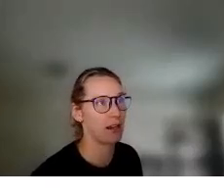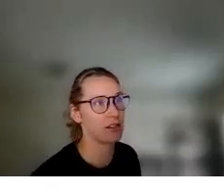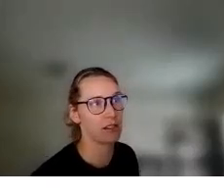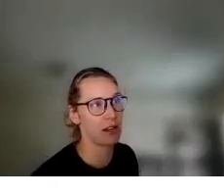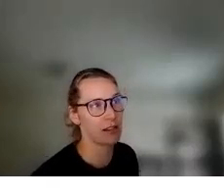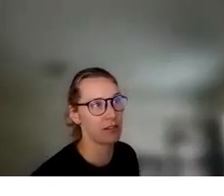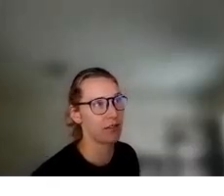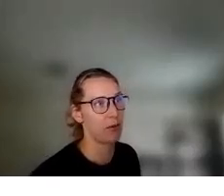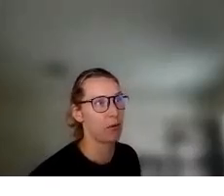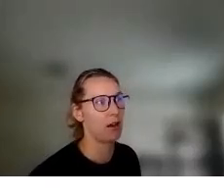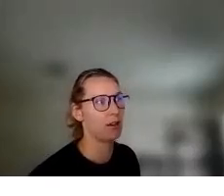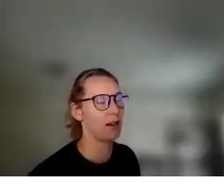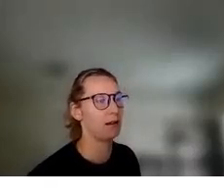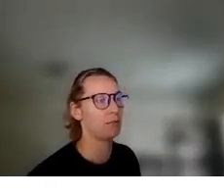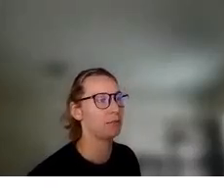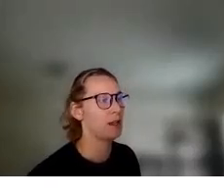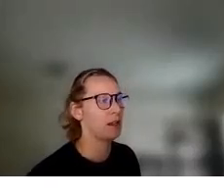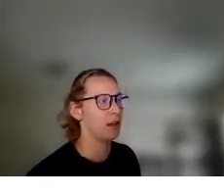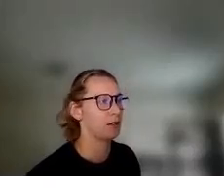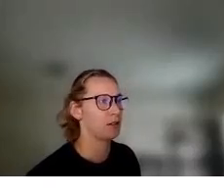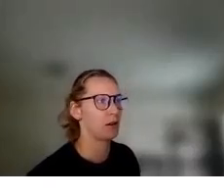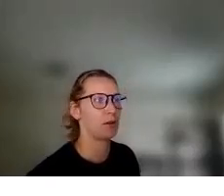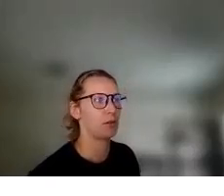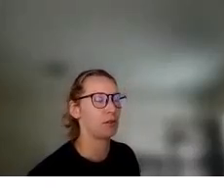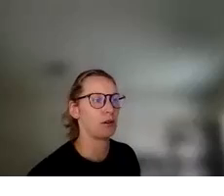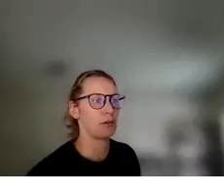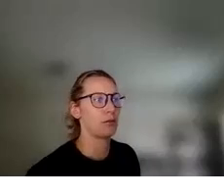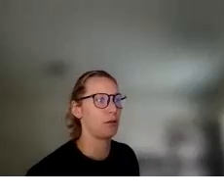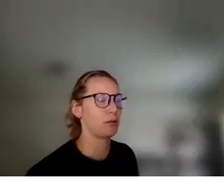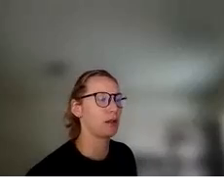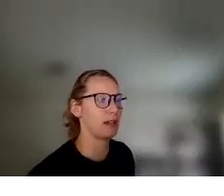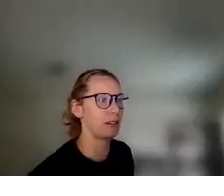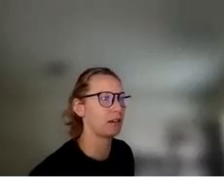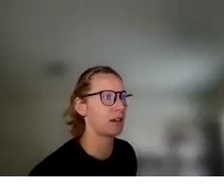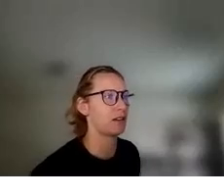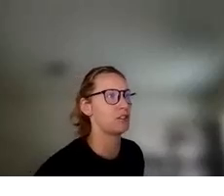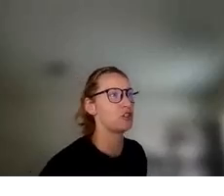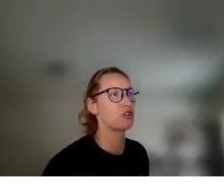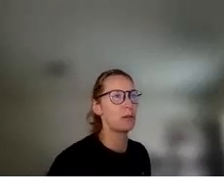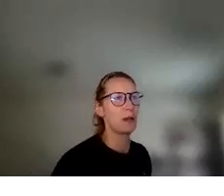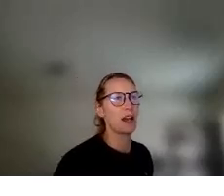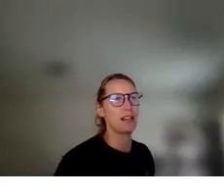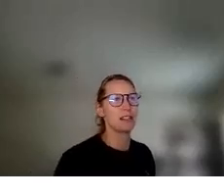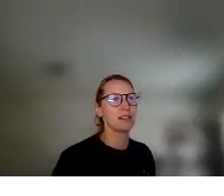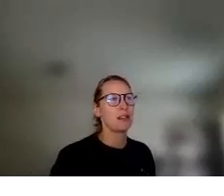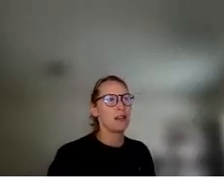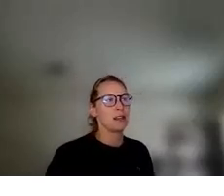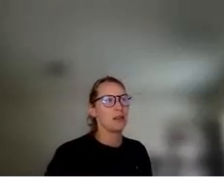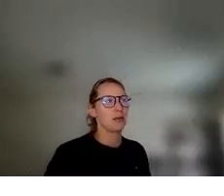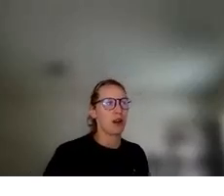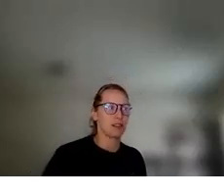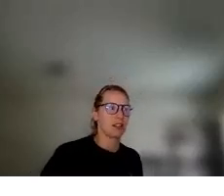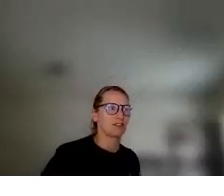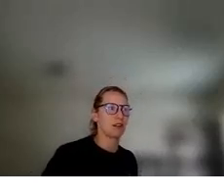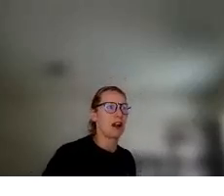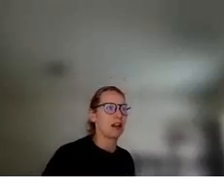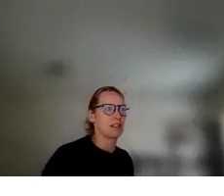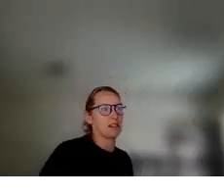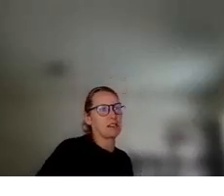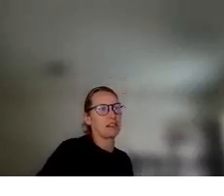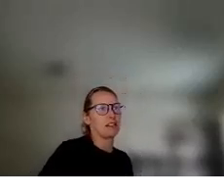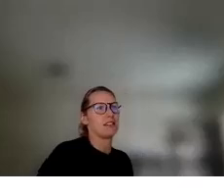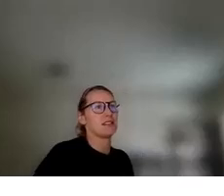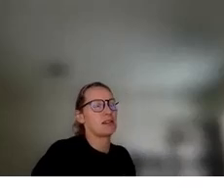CDOS or IHSS if they want. And so, it really kind of streamlines the process